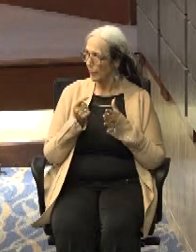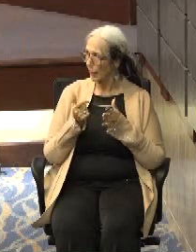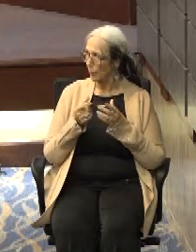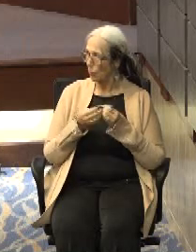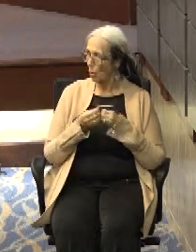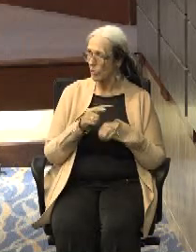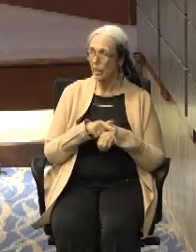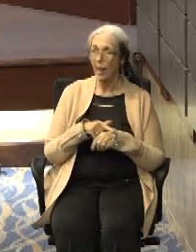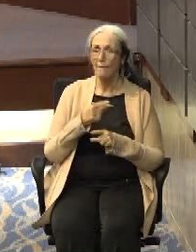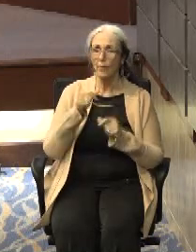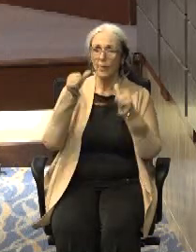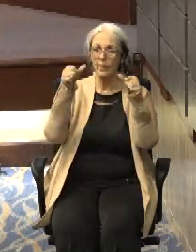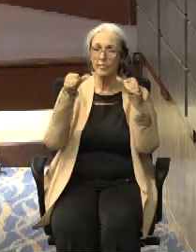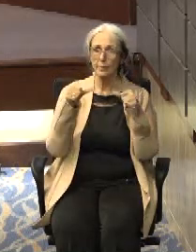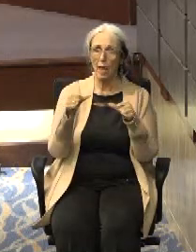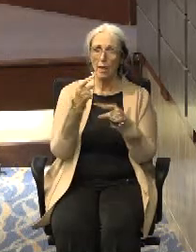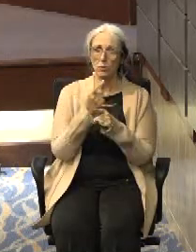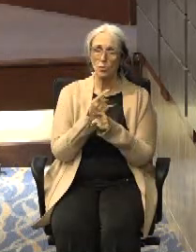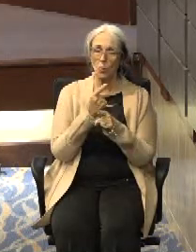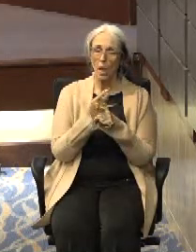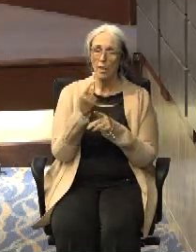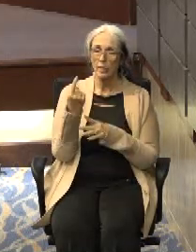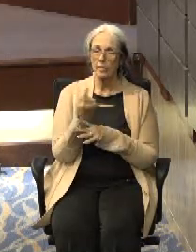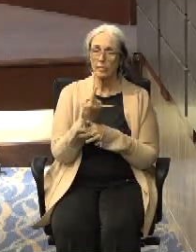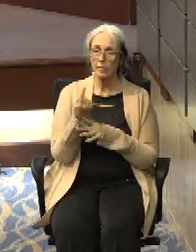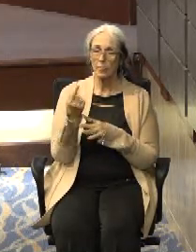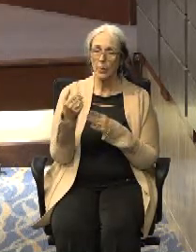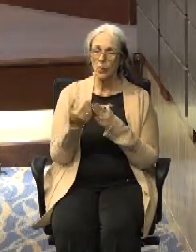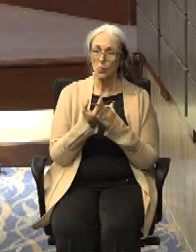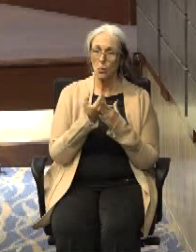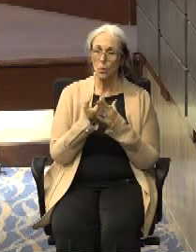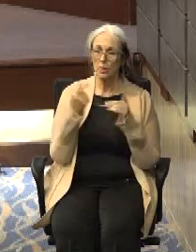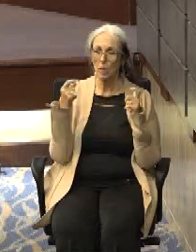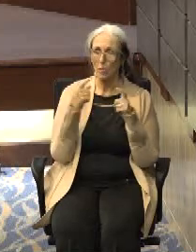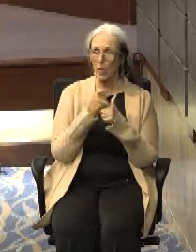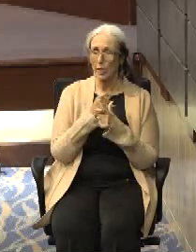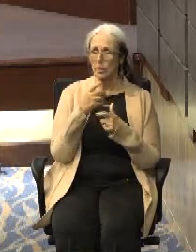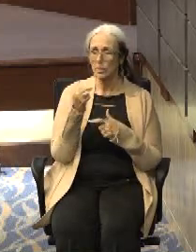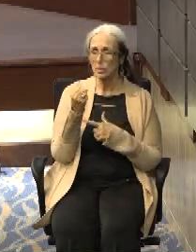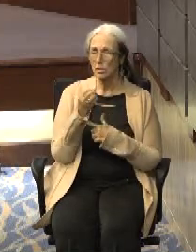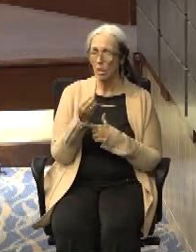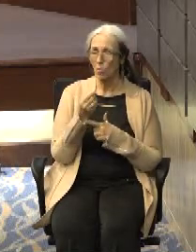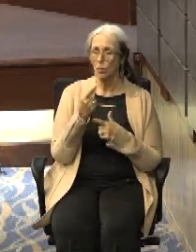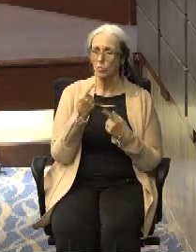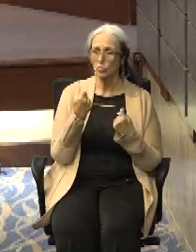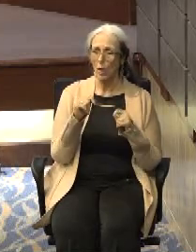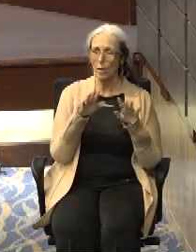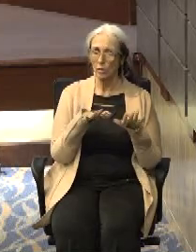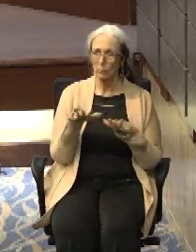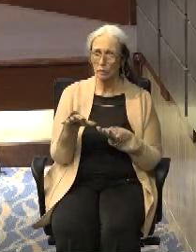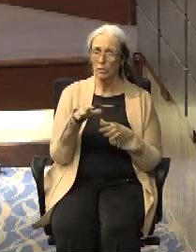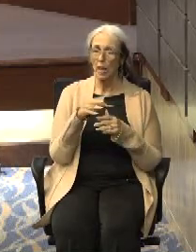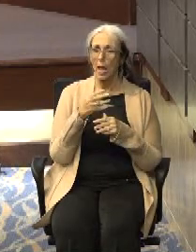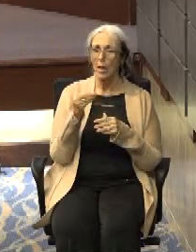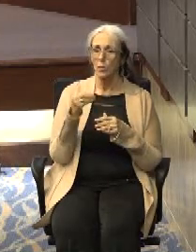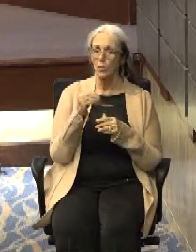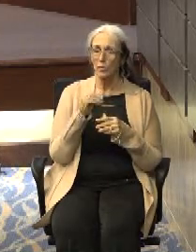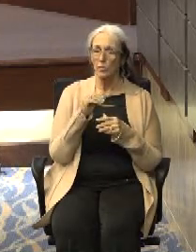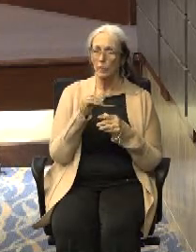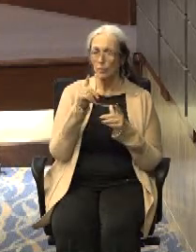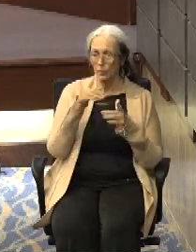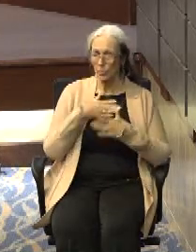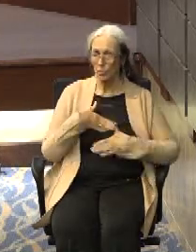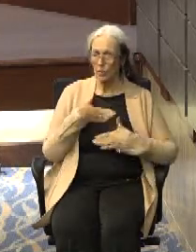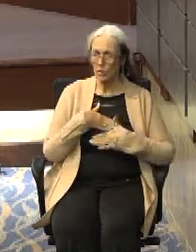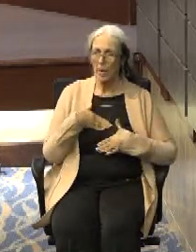science right. And something new, the calculations are complex. So we're working out the kinks, and we want to be responsive and appreciate the collaboration